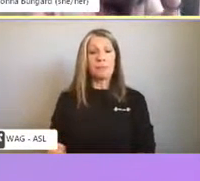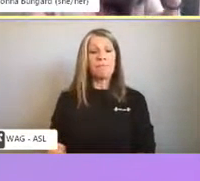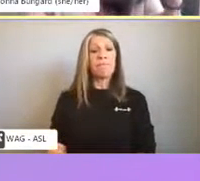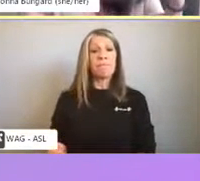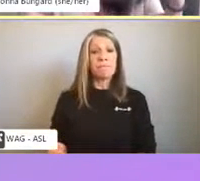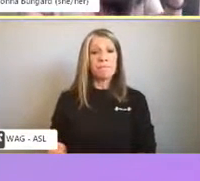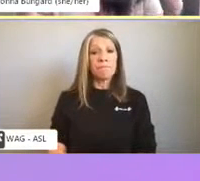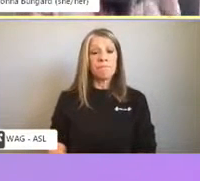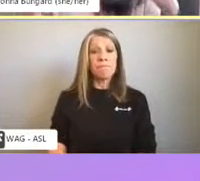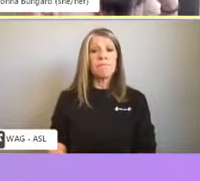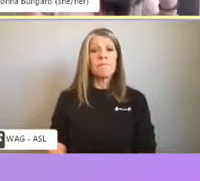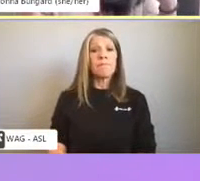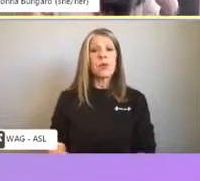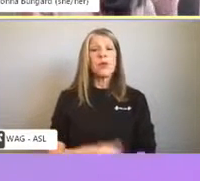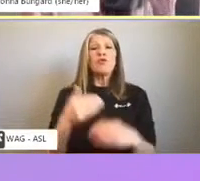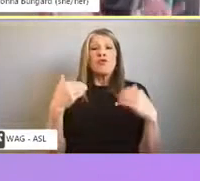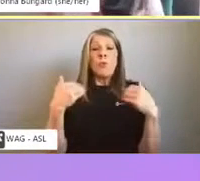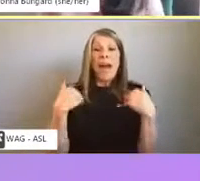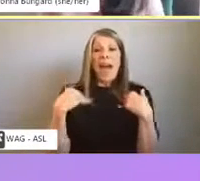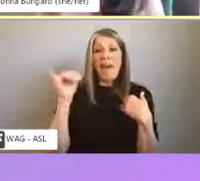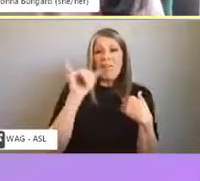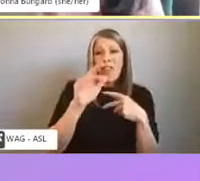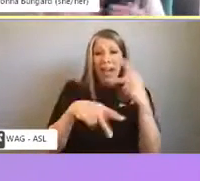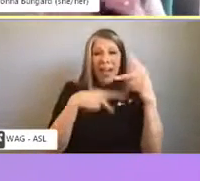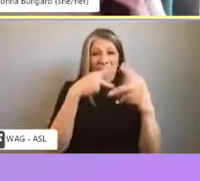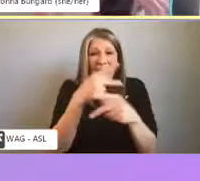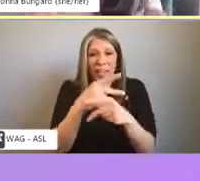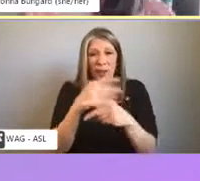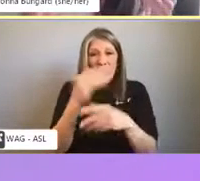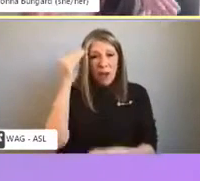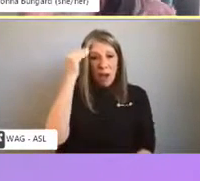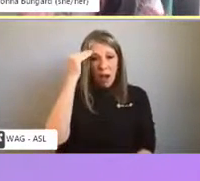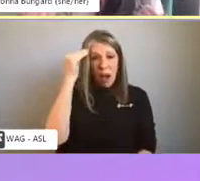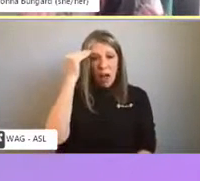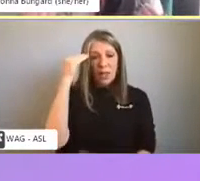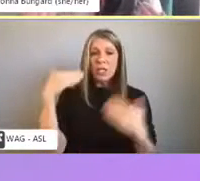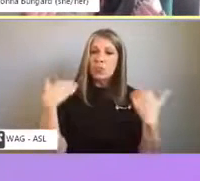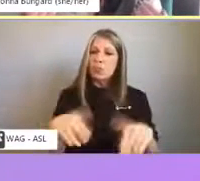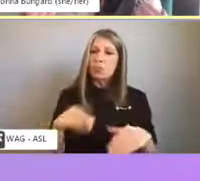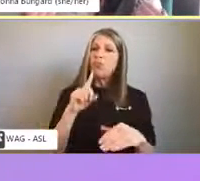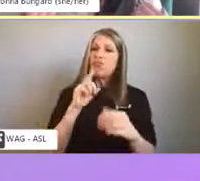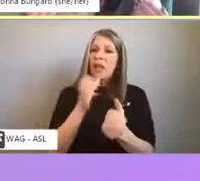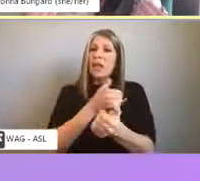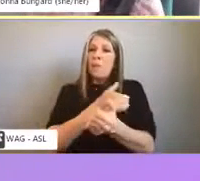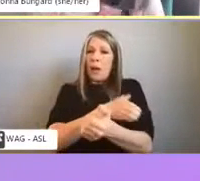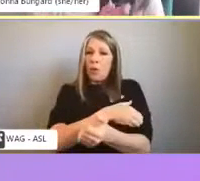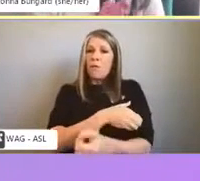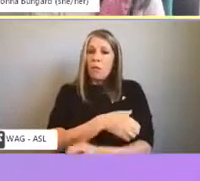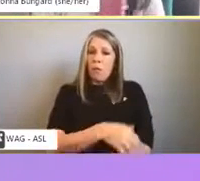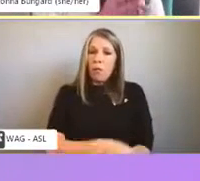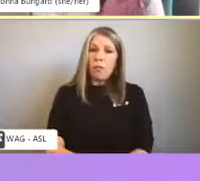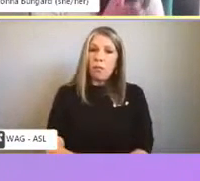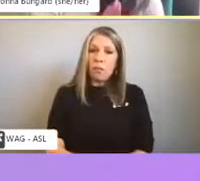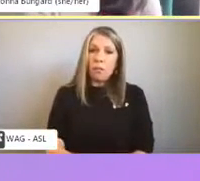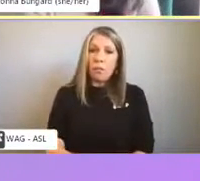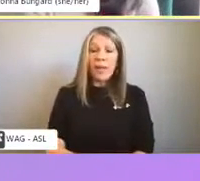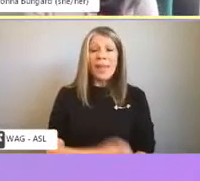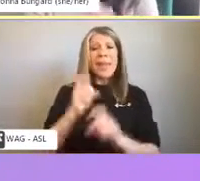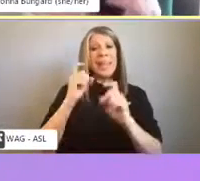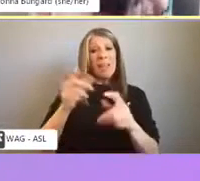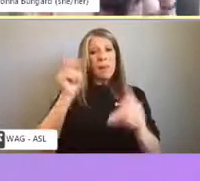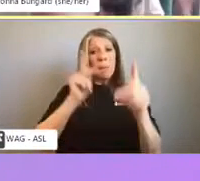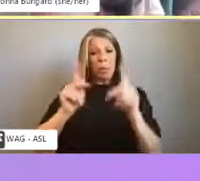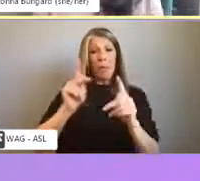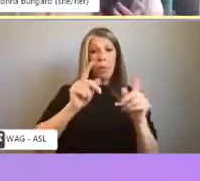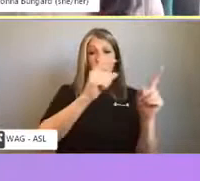So to have that baseline knowledge is really powerful. So giving people